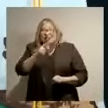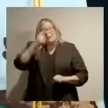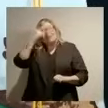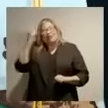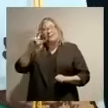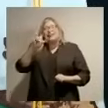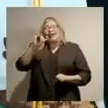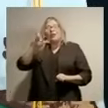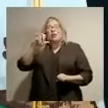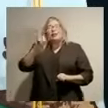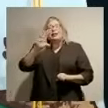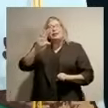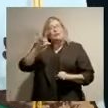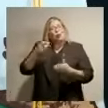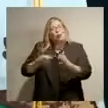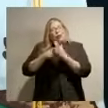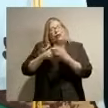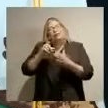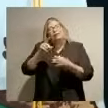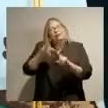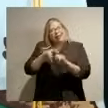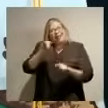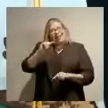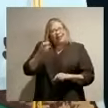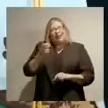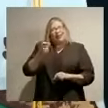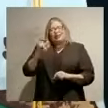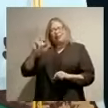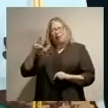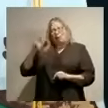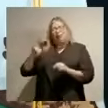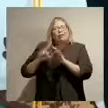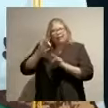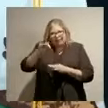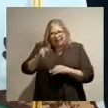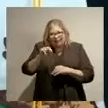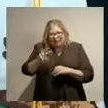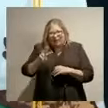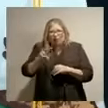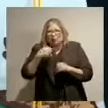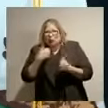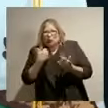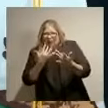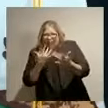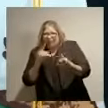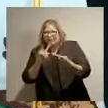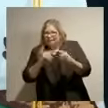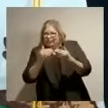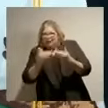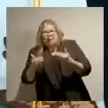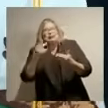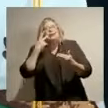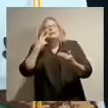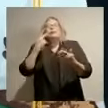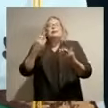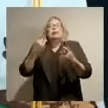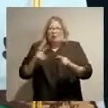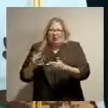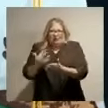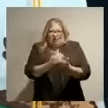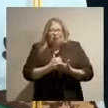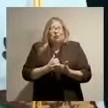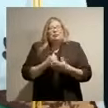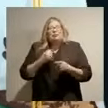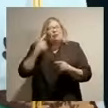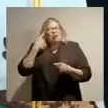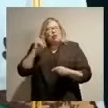tax delay, and we wanted to wait and see, and we said at the time, how things shook out for the governor's budget. We didn't know at